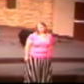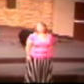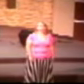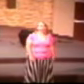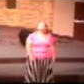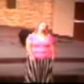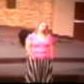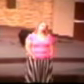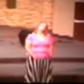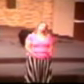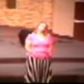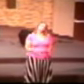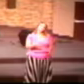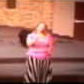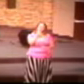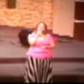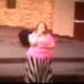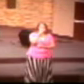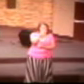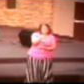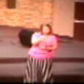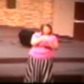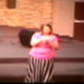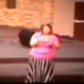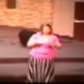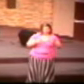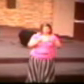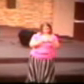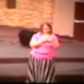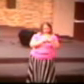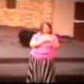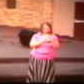Who are you sharing life with?